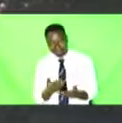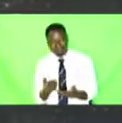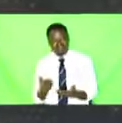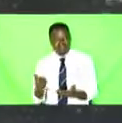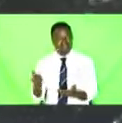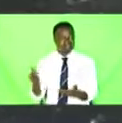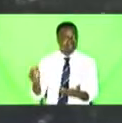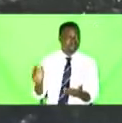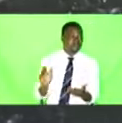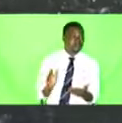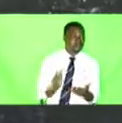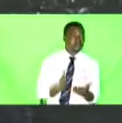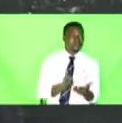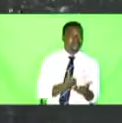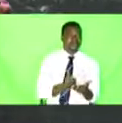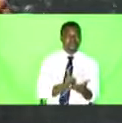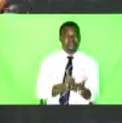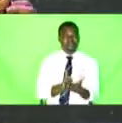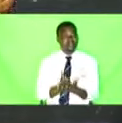wonderful,